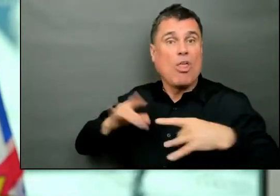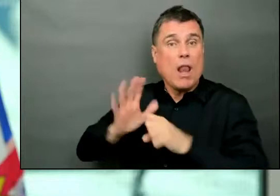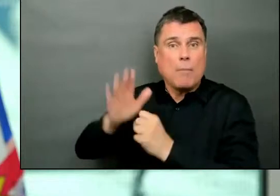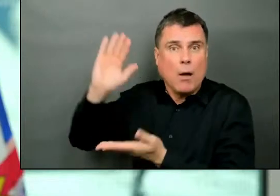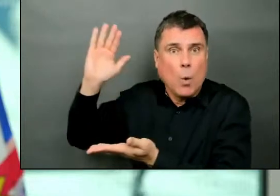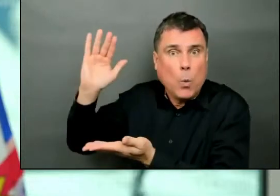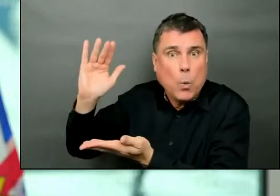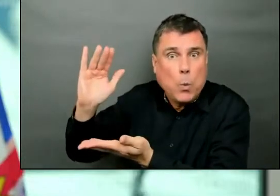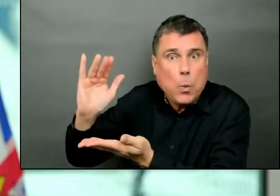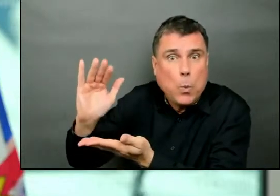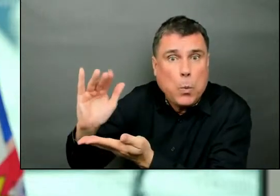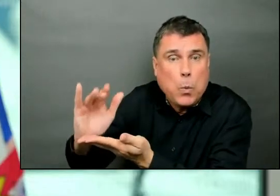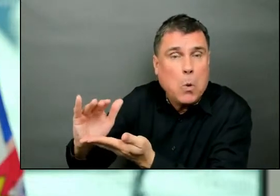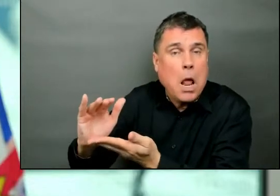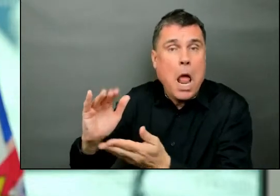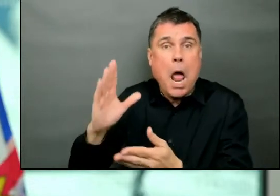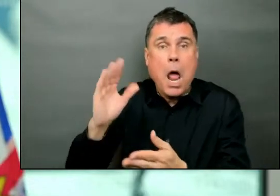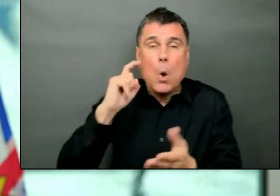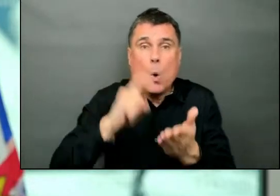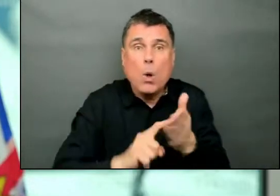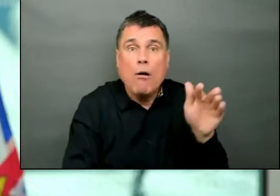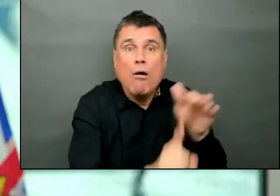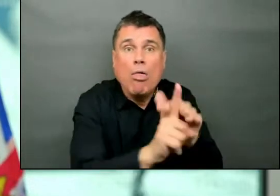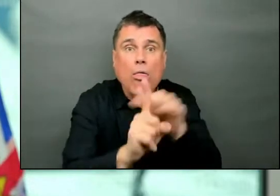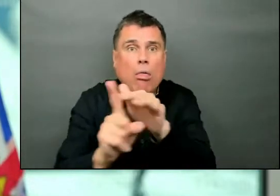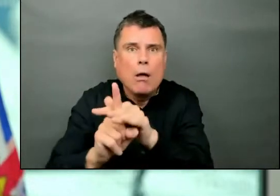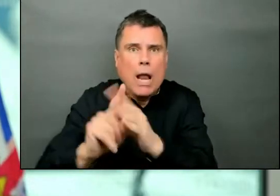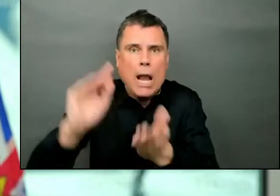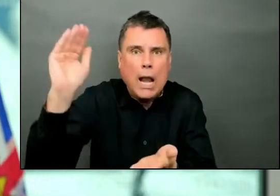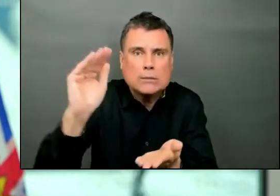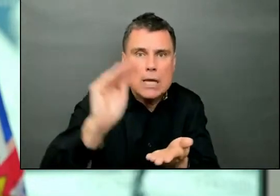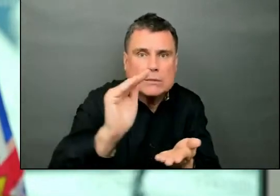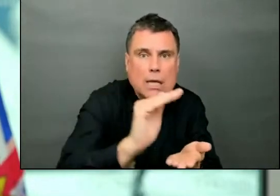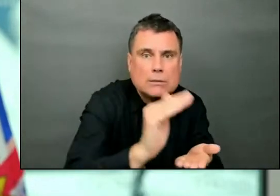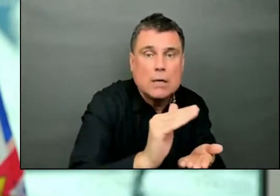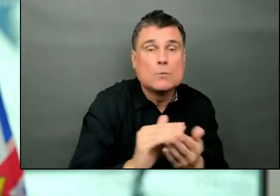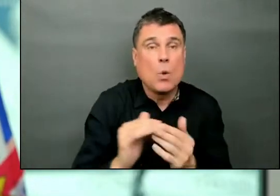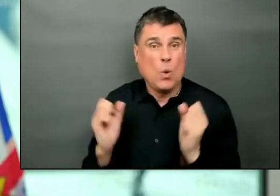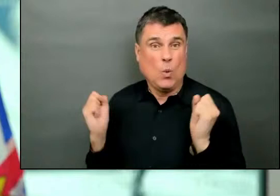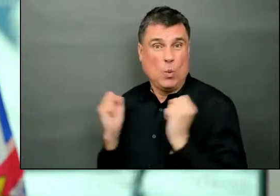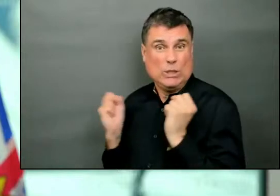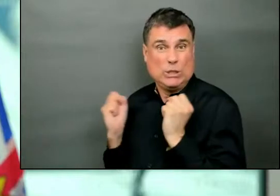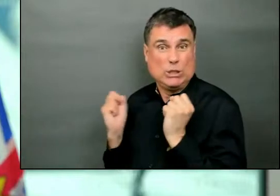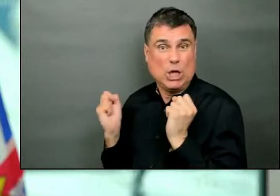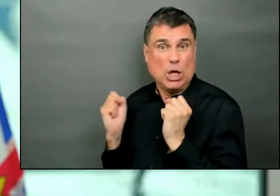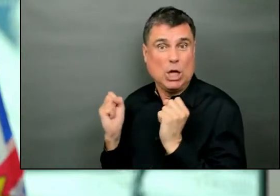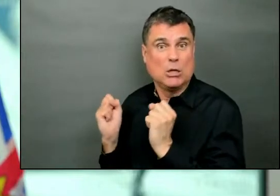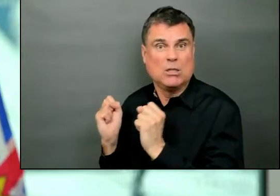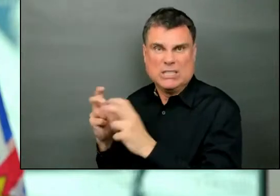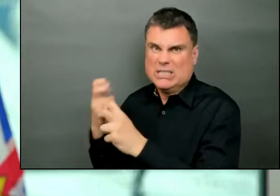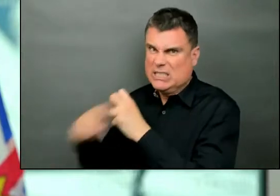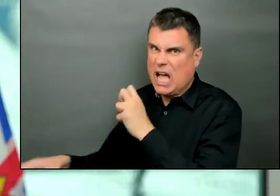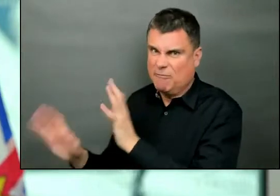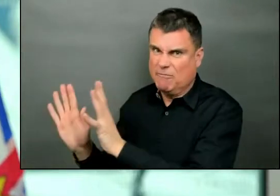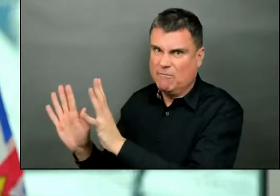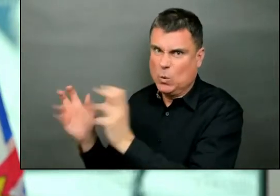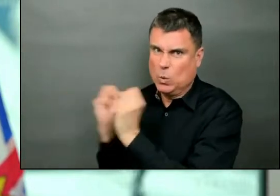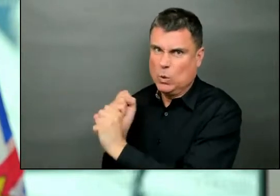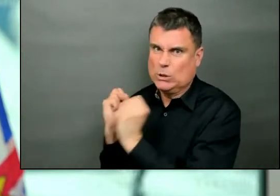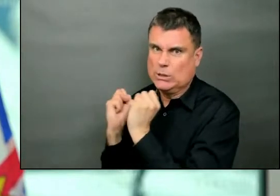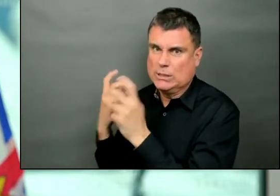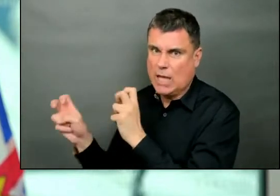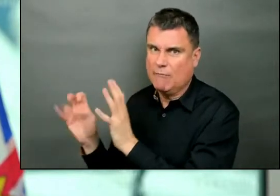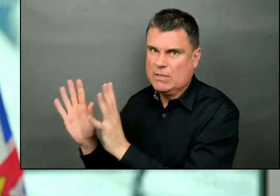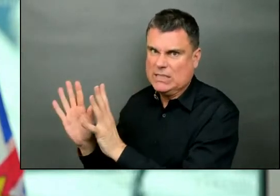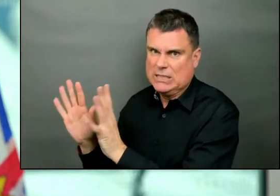next few weeks, we're going to be through a really dark winter, and we'll be looking to spring to be able to have some of those really